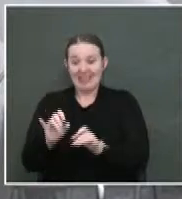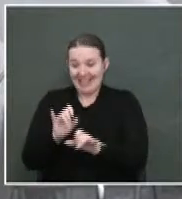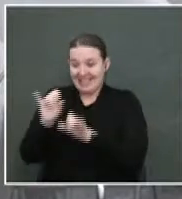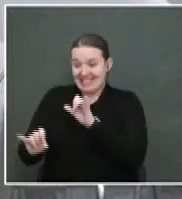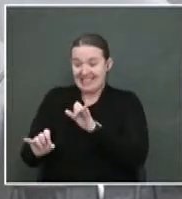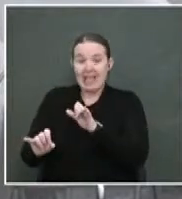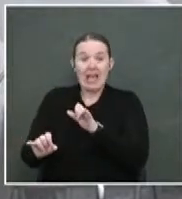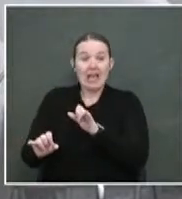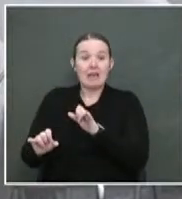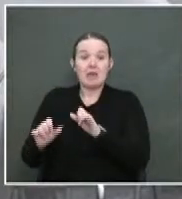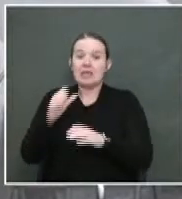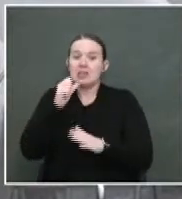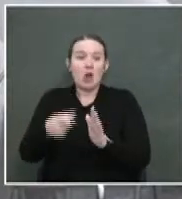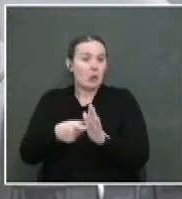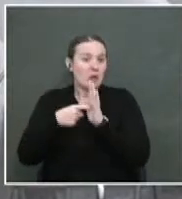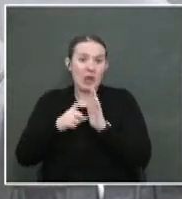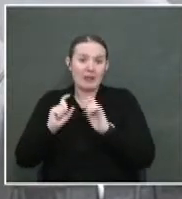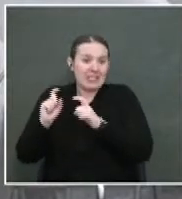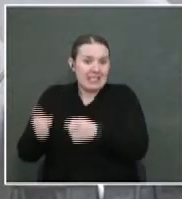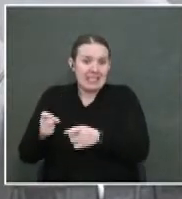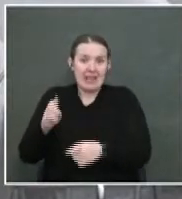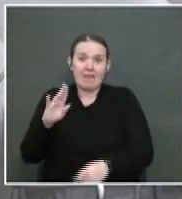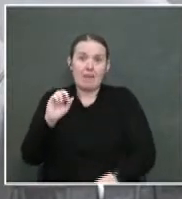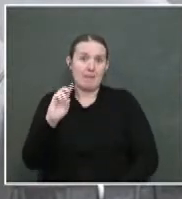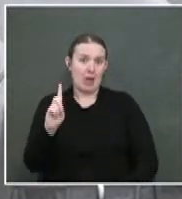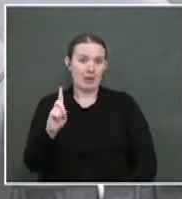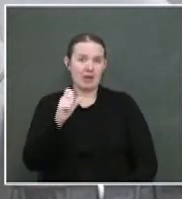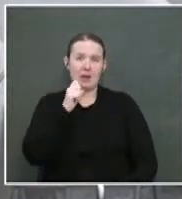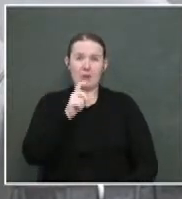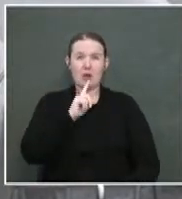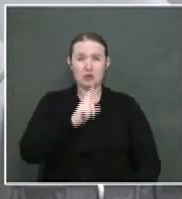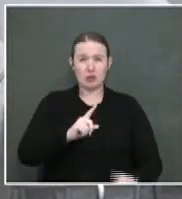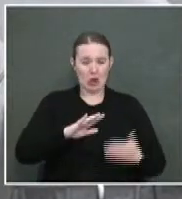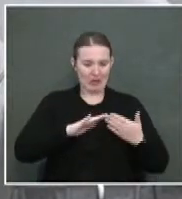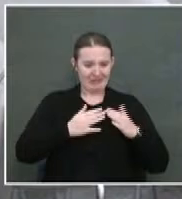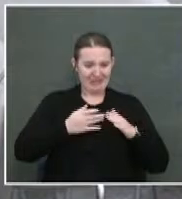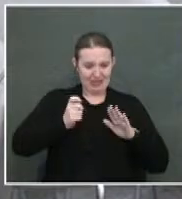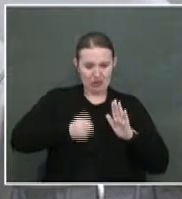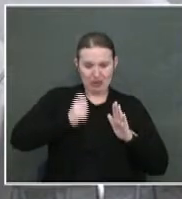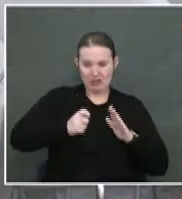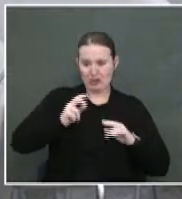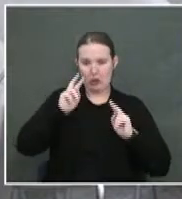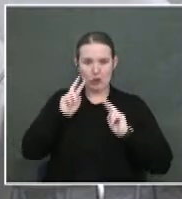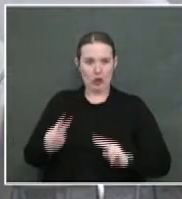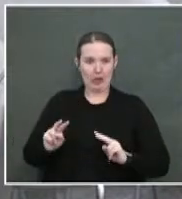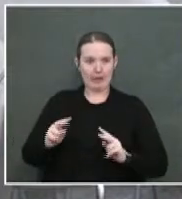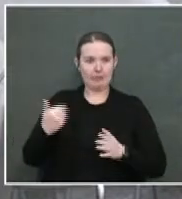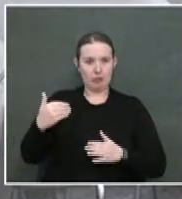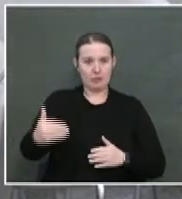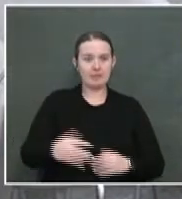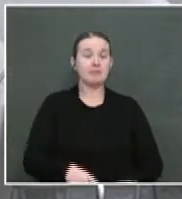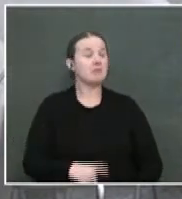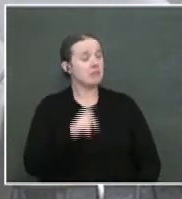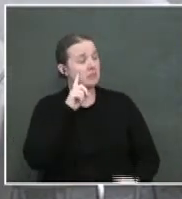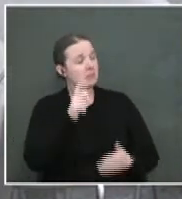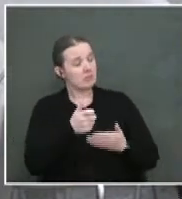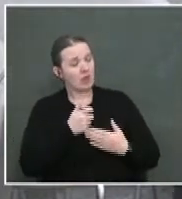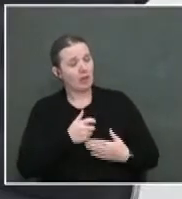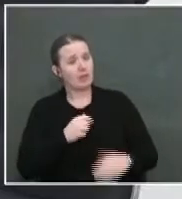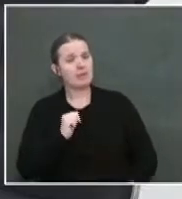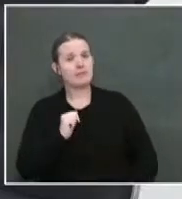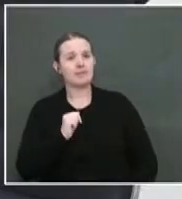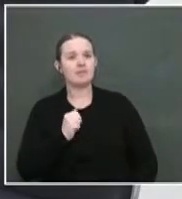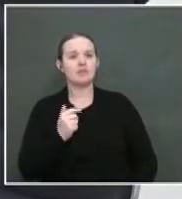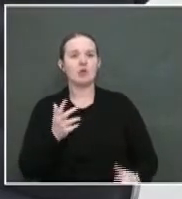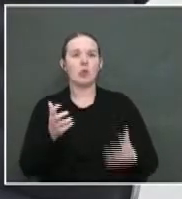bond. And I don't know that that's being looked at all that much. Okay. No, I think that's helpful, and, obviously,